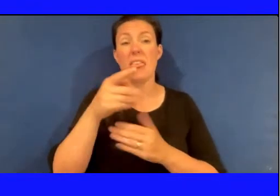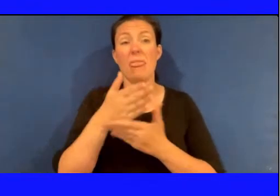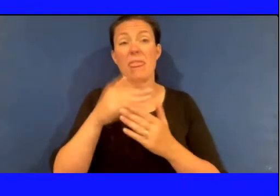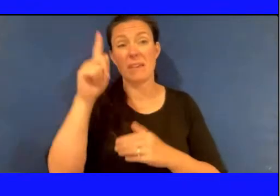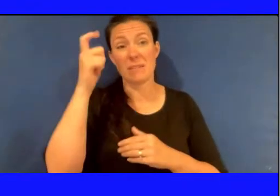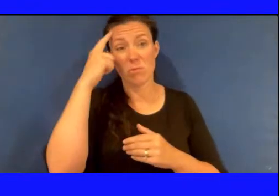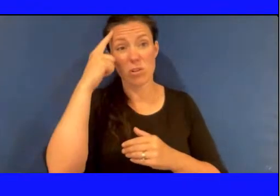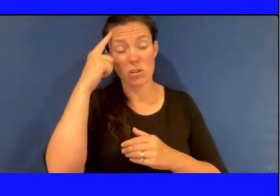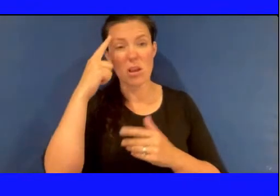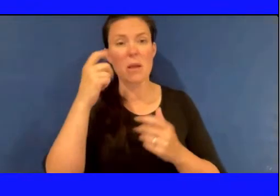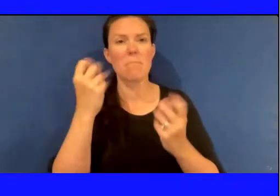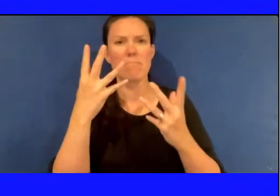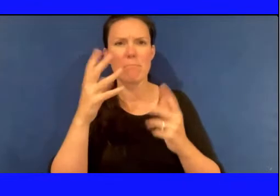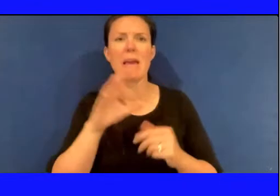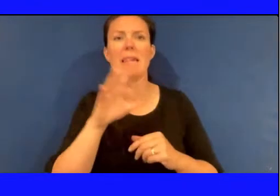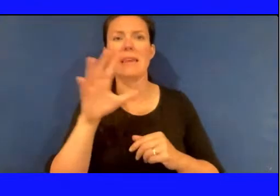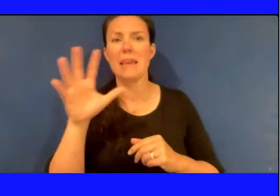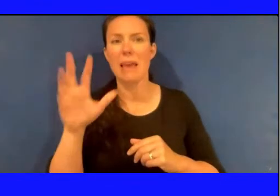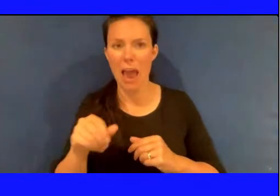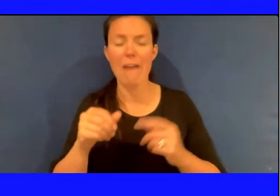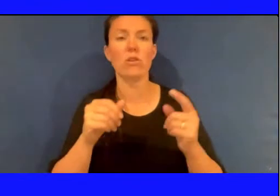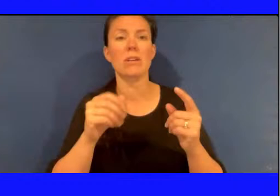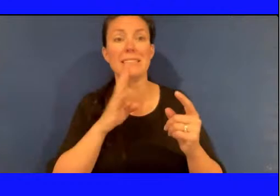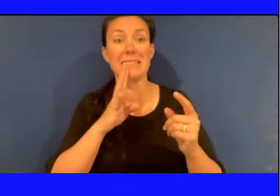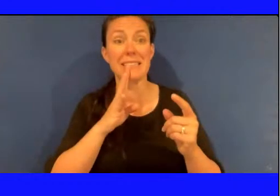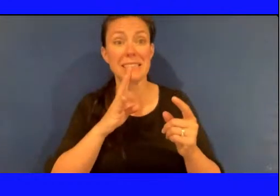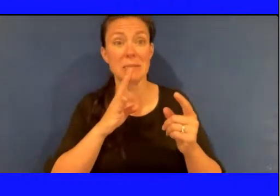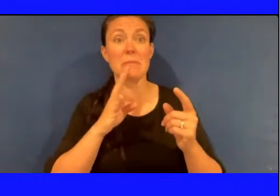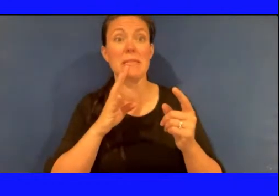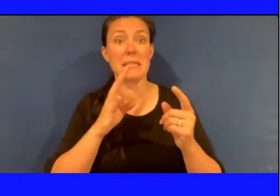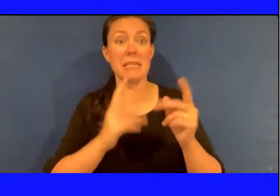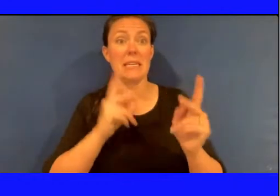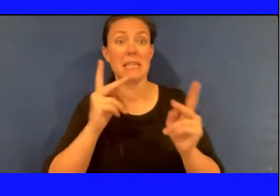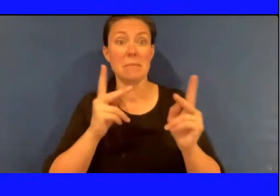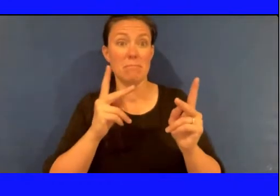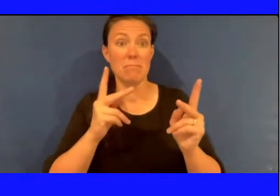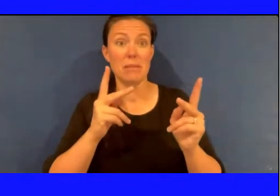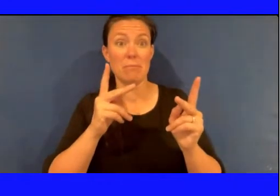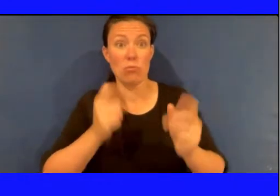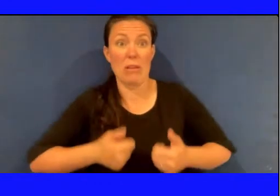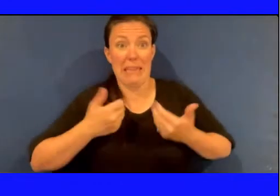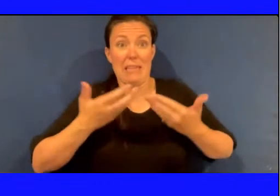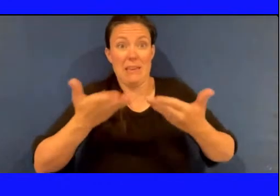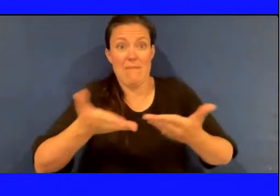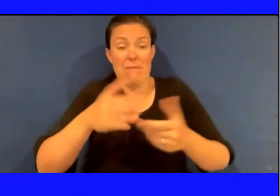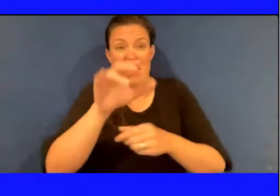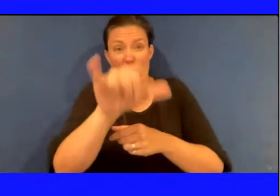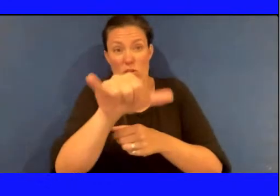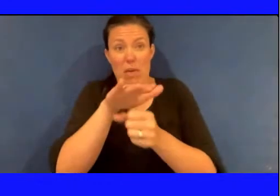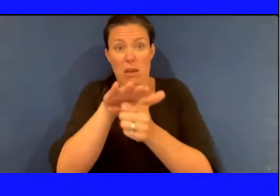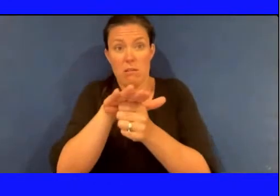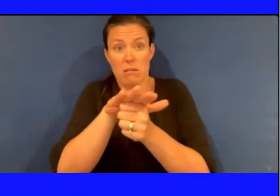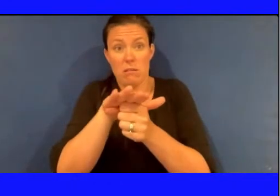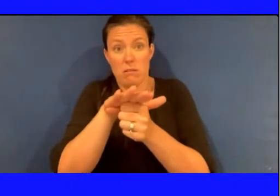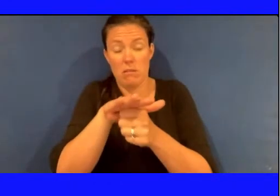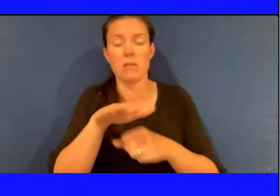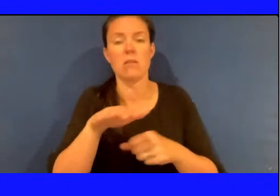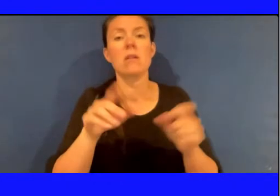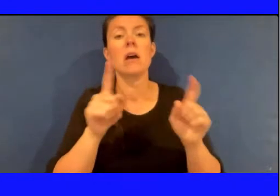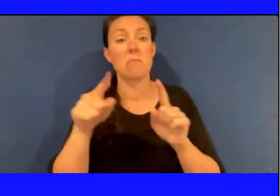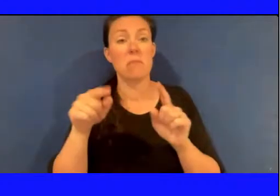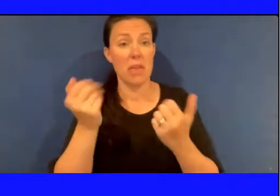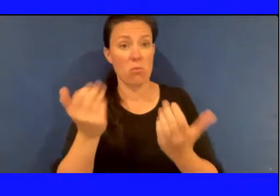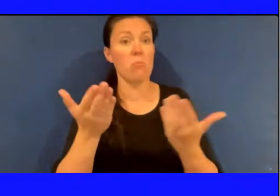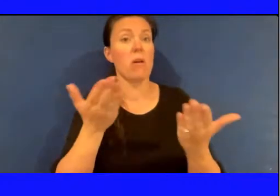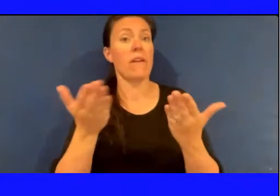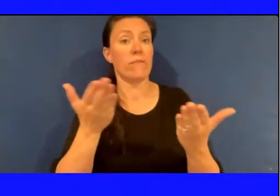many African-speaking New Yorkers, and so that's how this became the sort of a fixture in the project, but they will provide